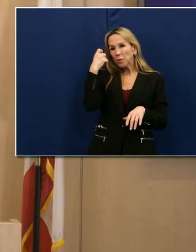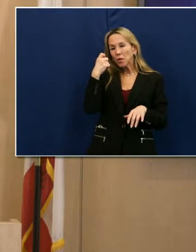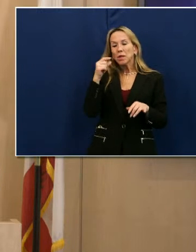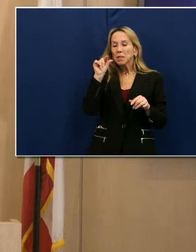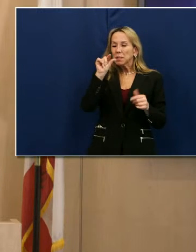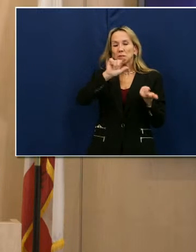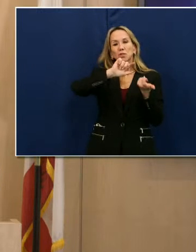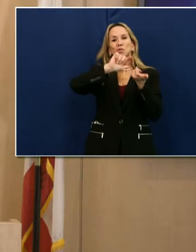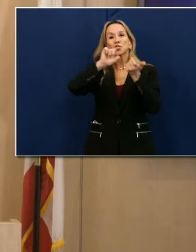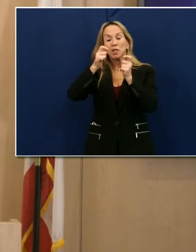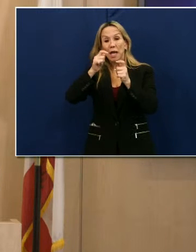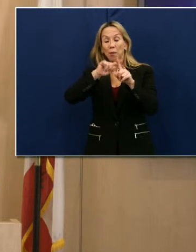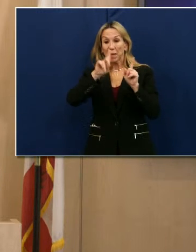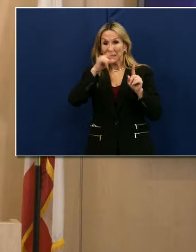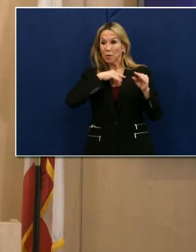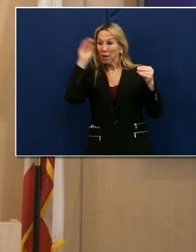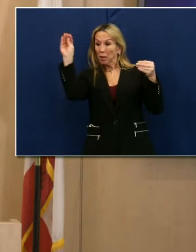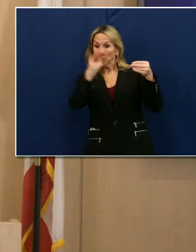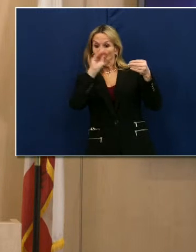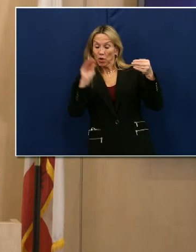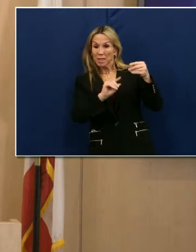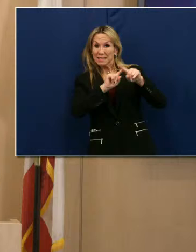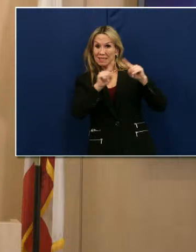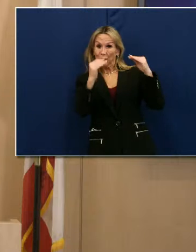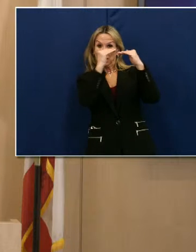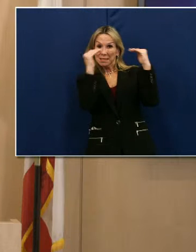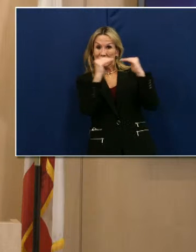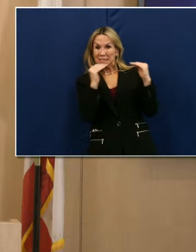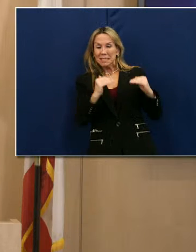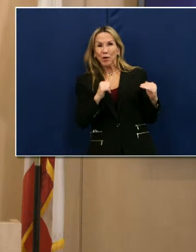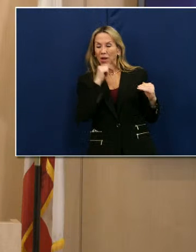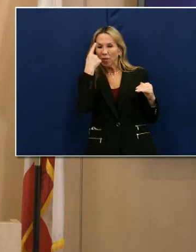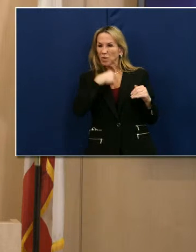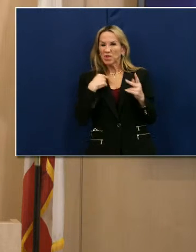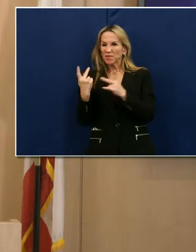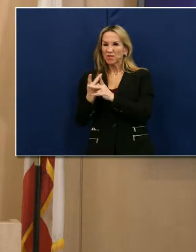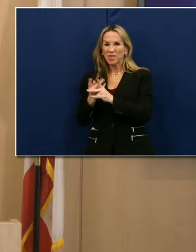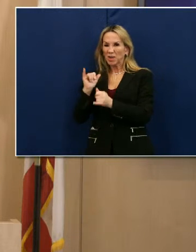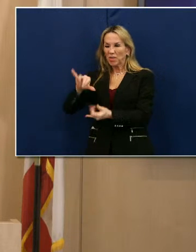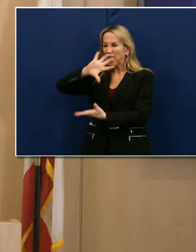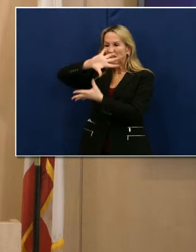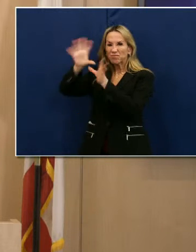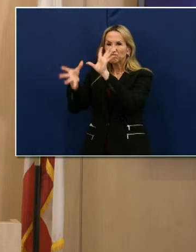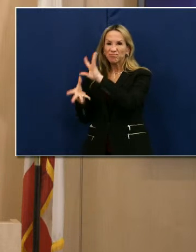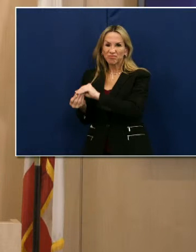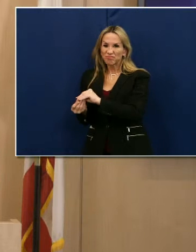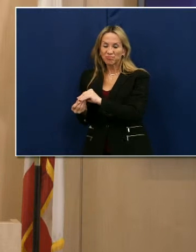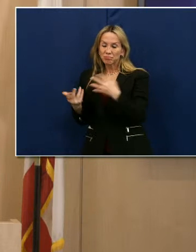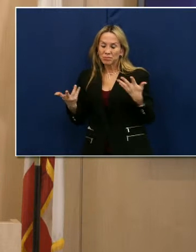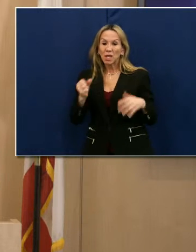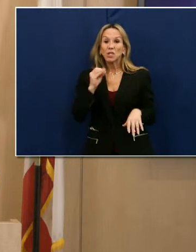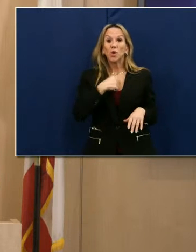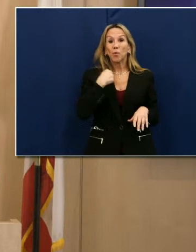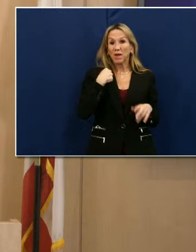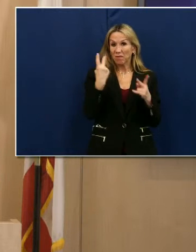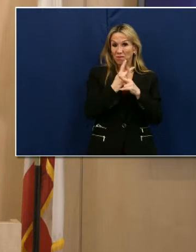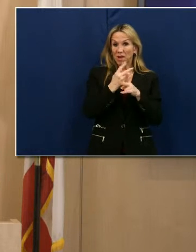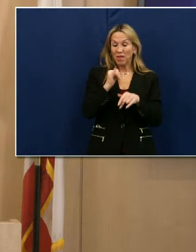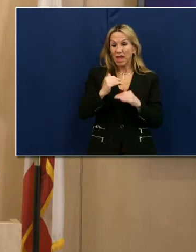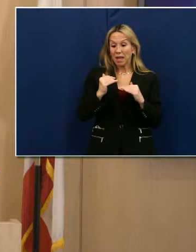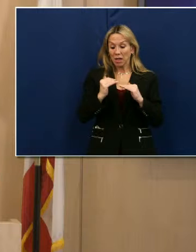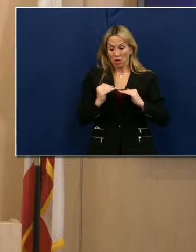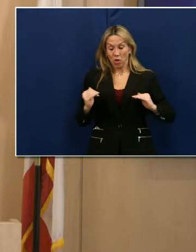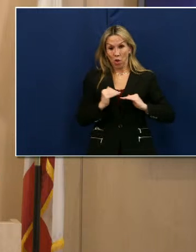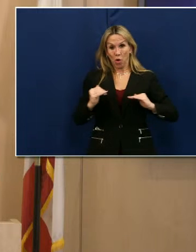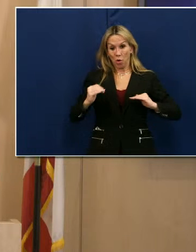bit, but I don't think we factored in different levels of tiering. So, but I think within the low and the high, I think